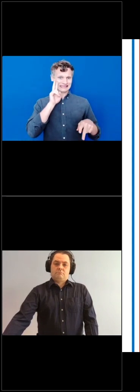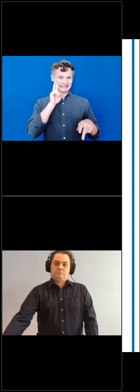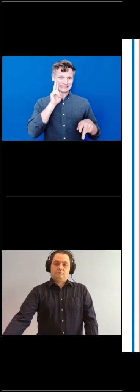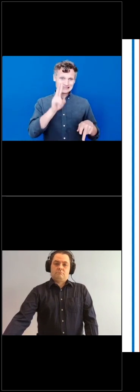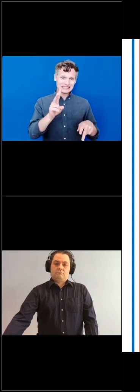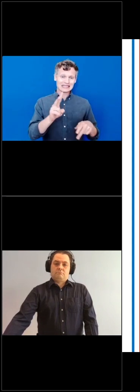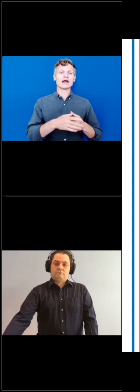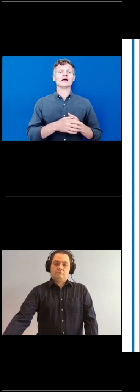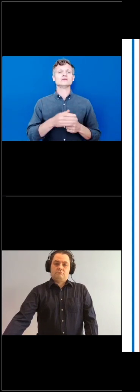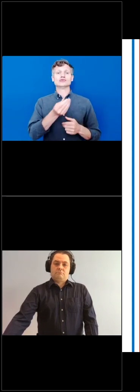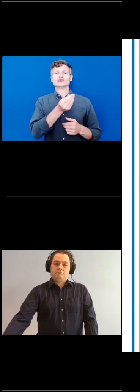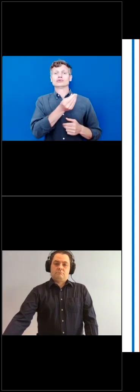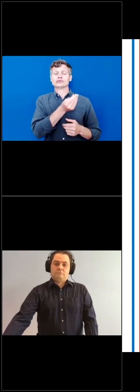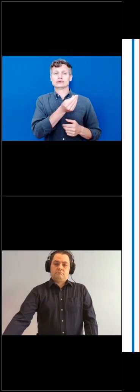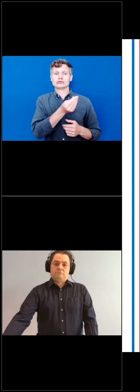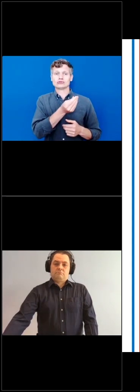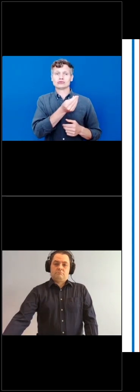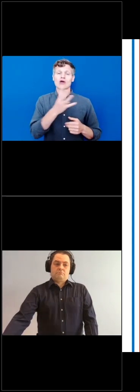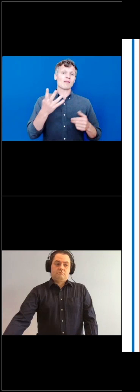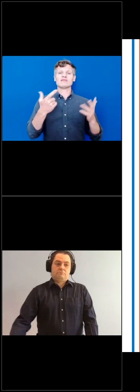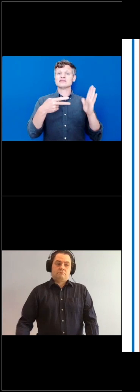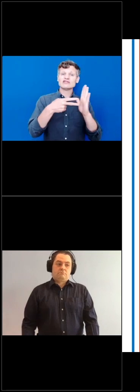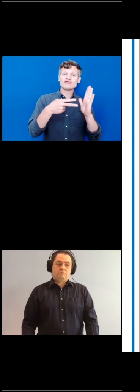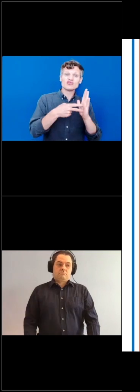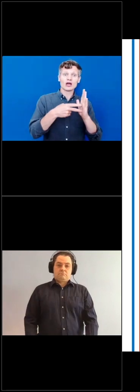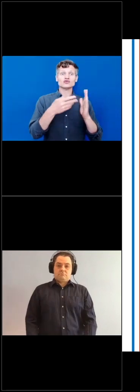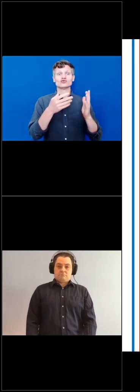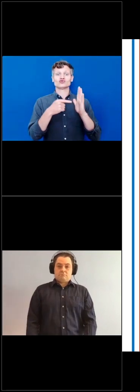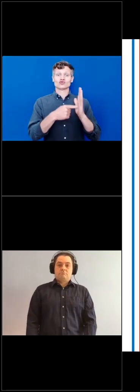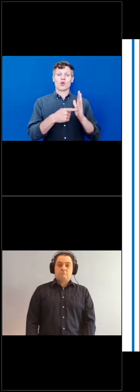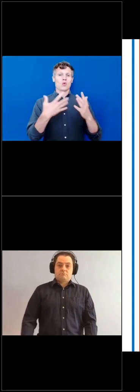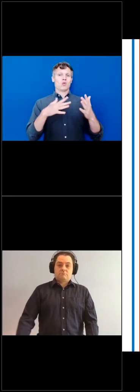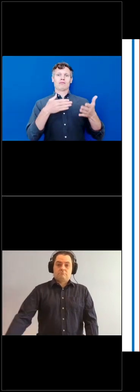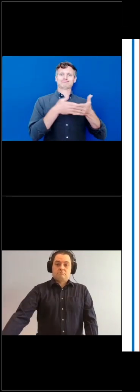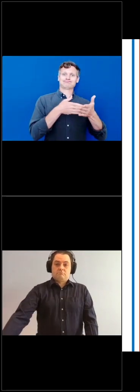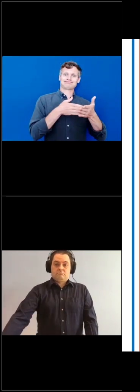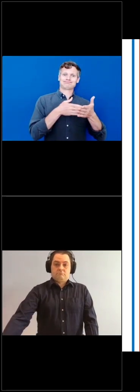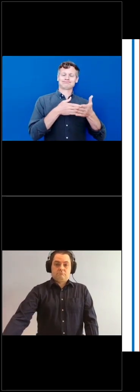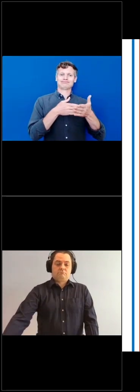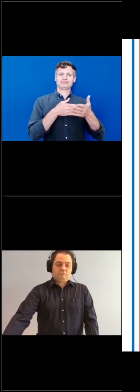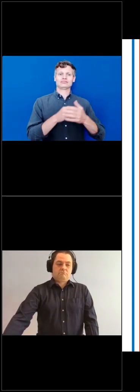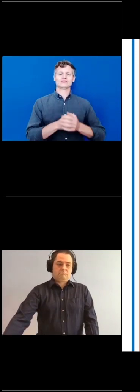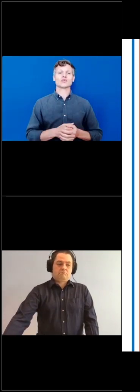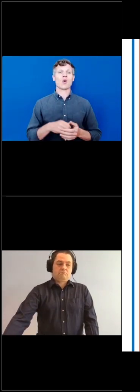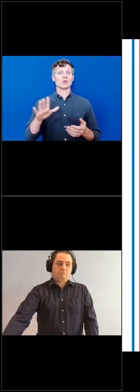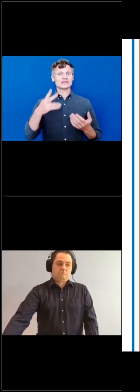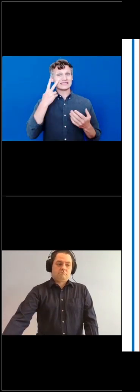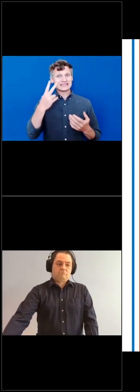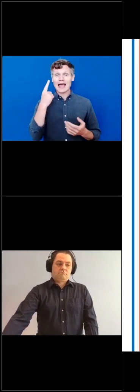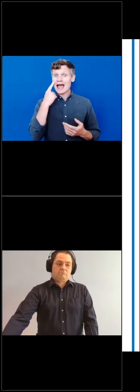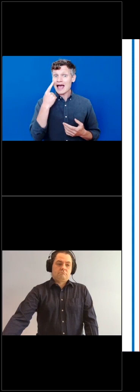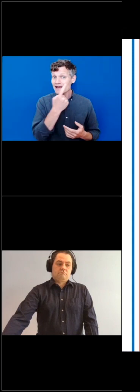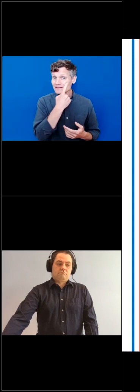as additional barriers and risks in accessing humanitarian assistance and protection. So evidence shows already the